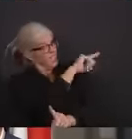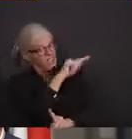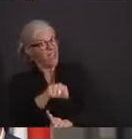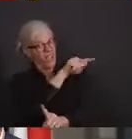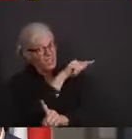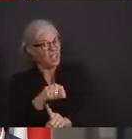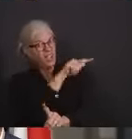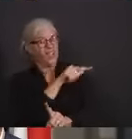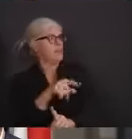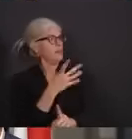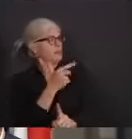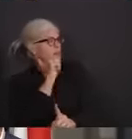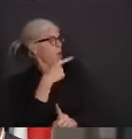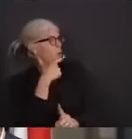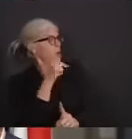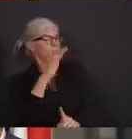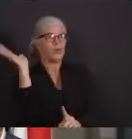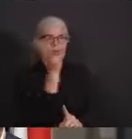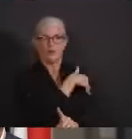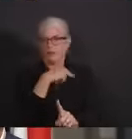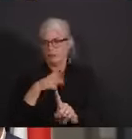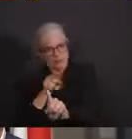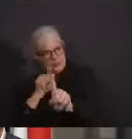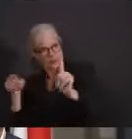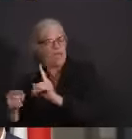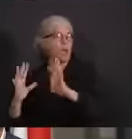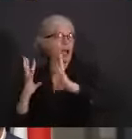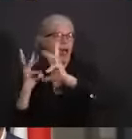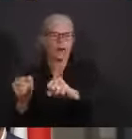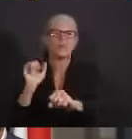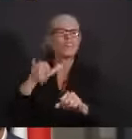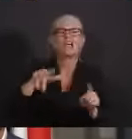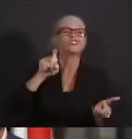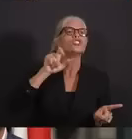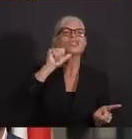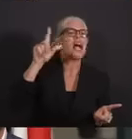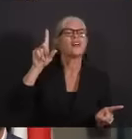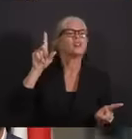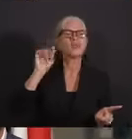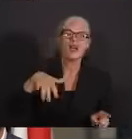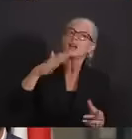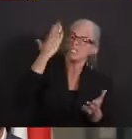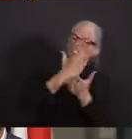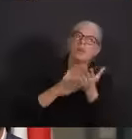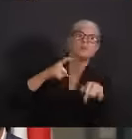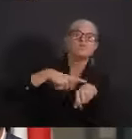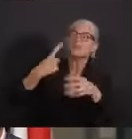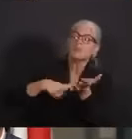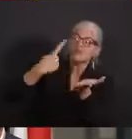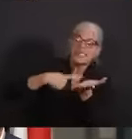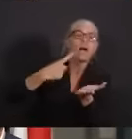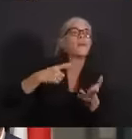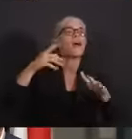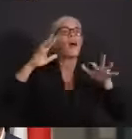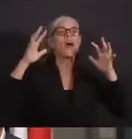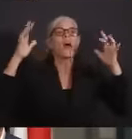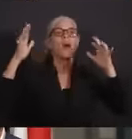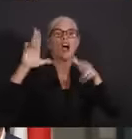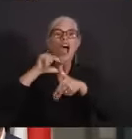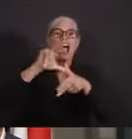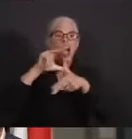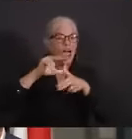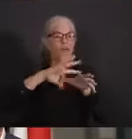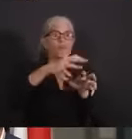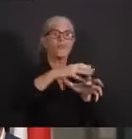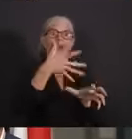didn't make economic sense for doing that. And a lot of the debris takes like 6 months to do, and that's just kind of been the standard. I think we showed by